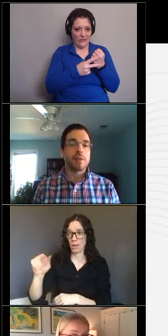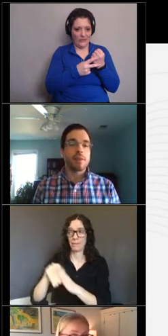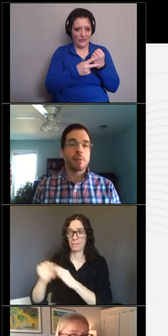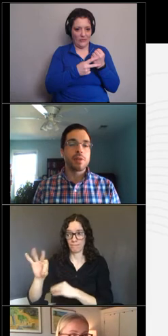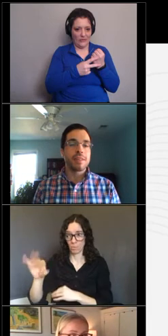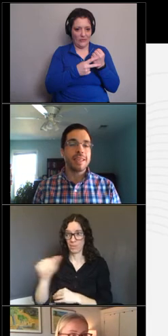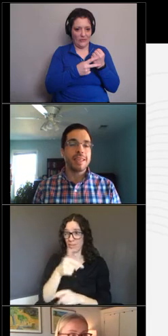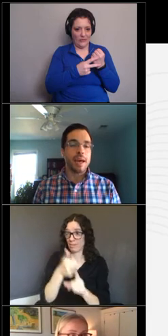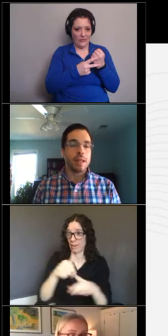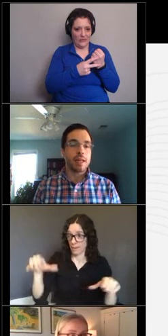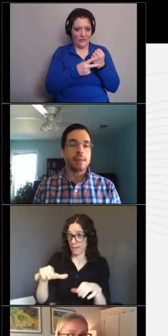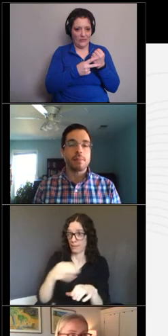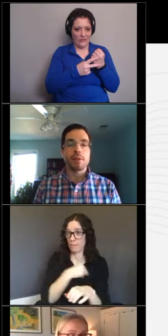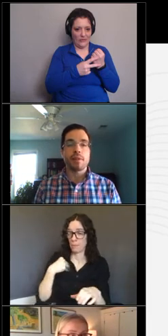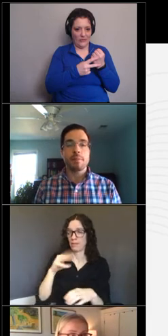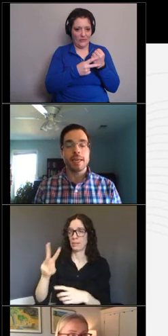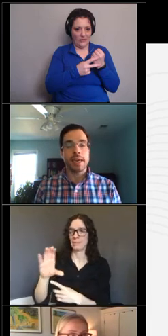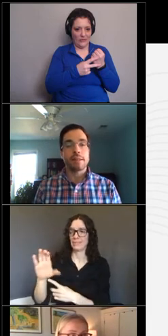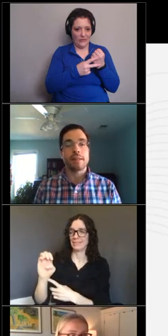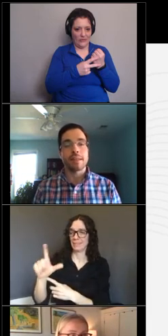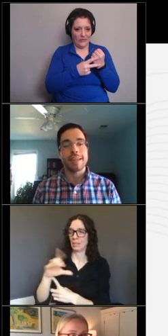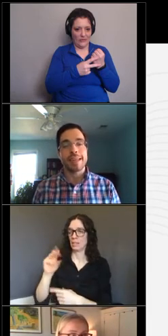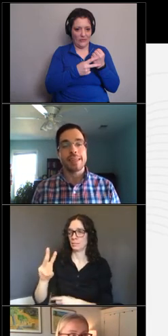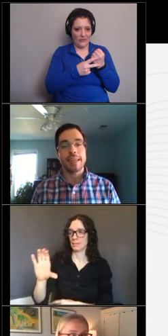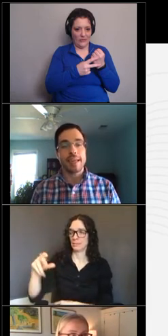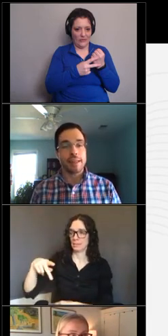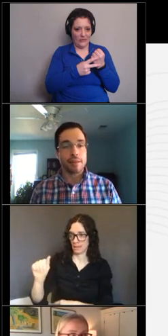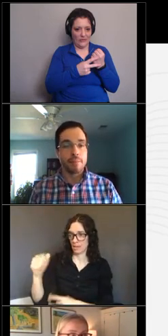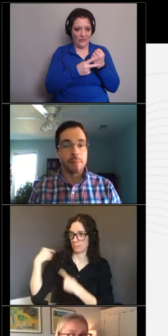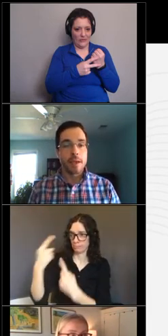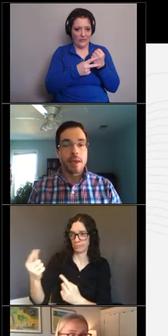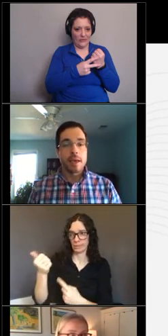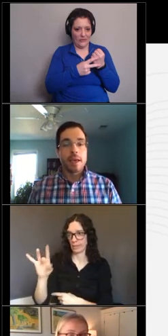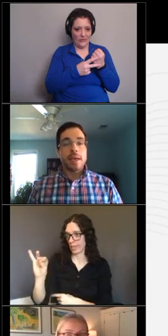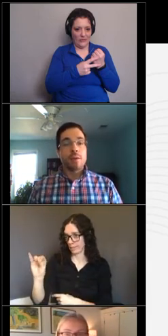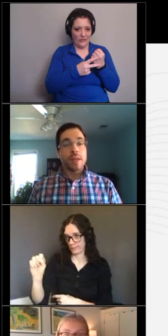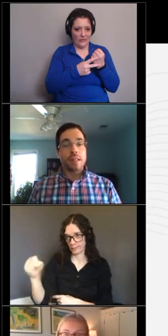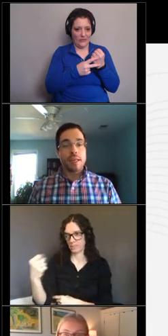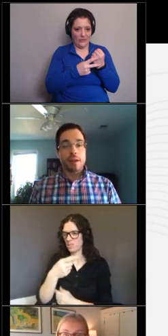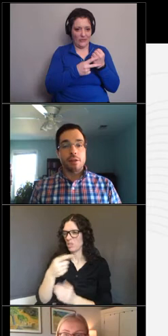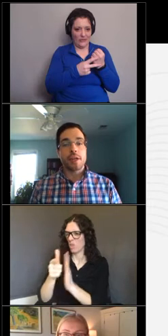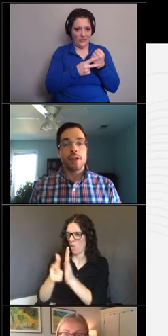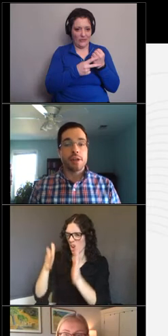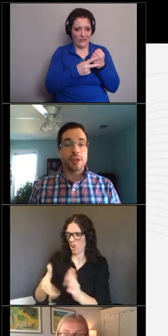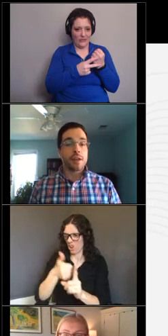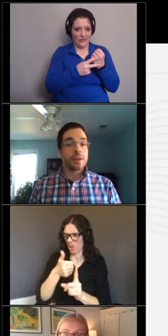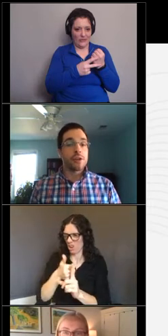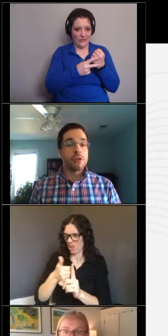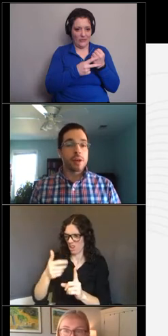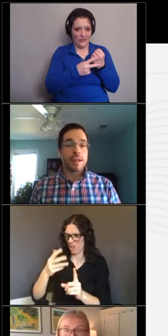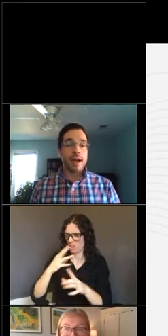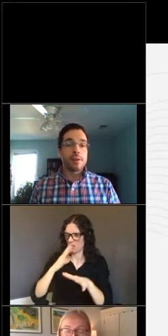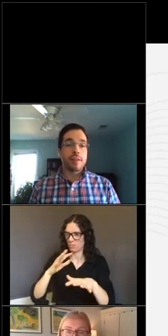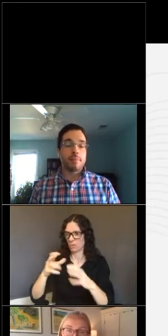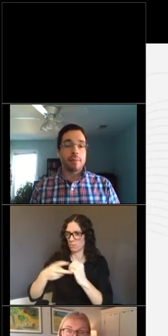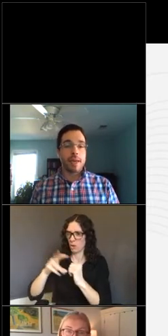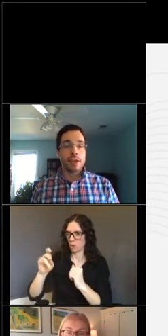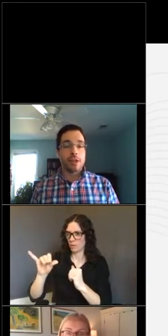has been an active member of the WCEL and WCPA since the 1980s. In recent years, she has authored